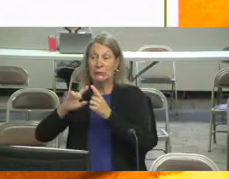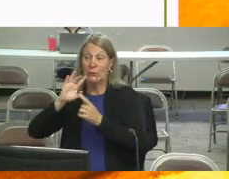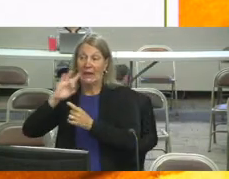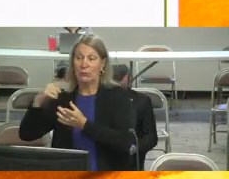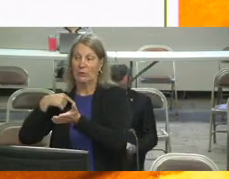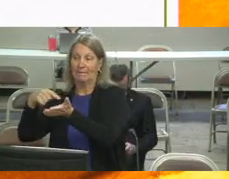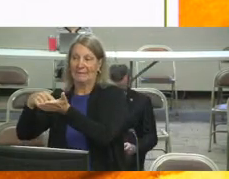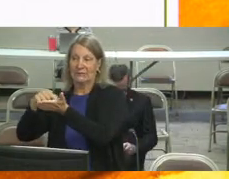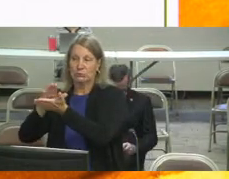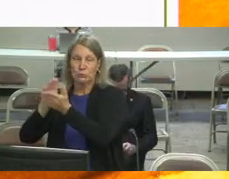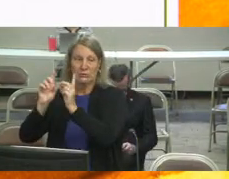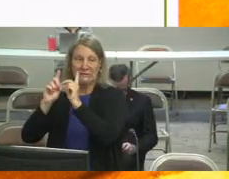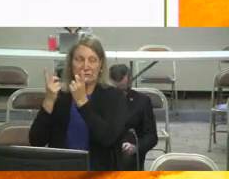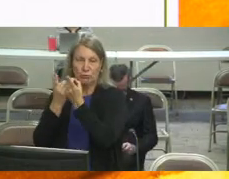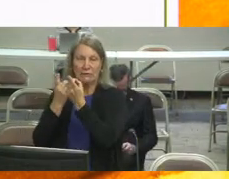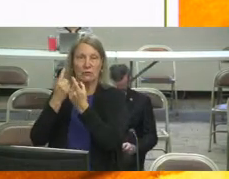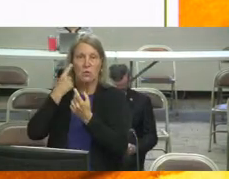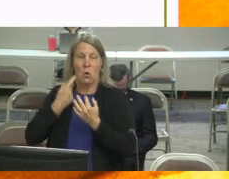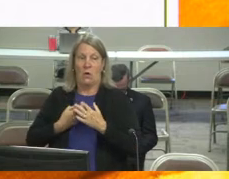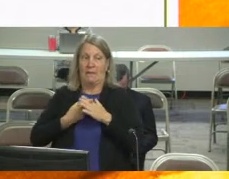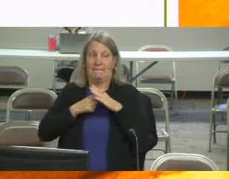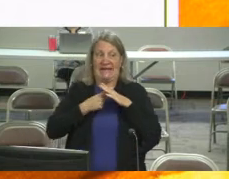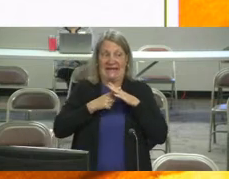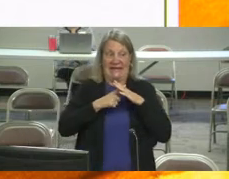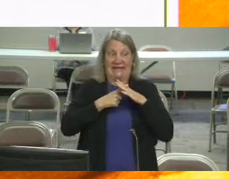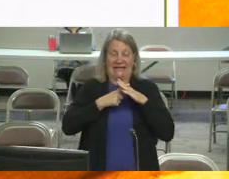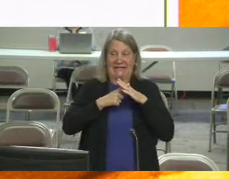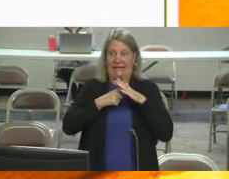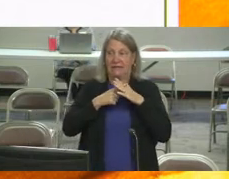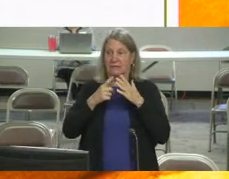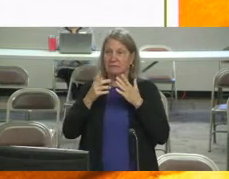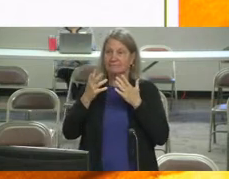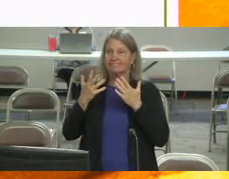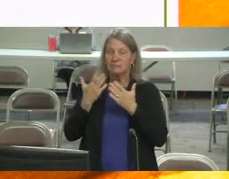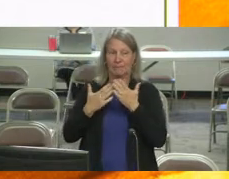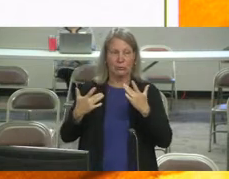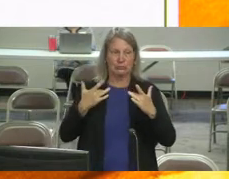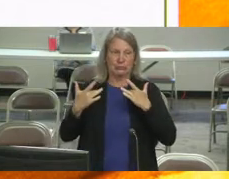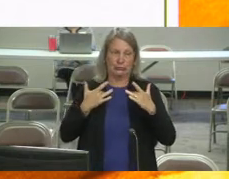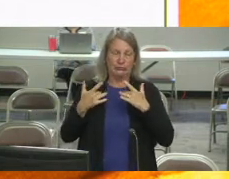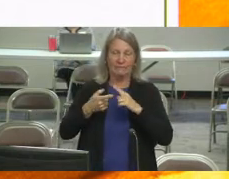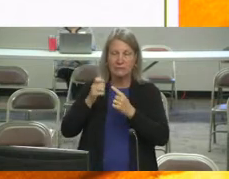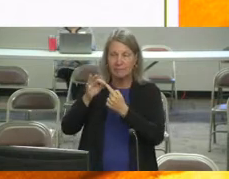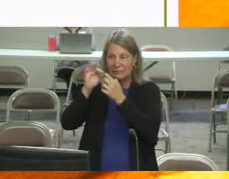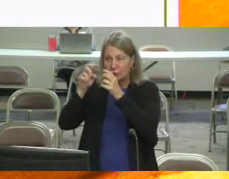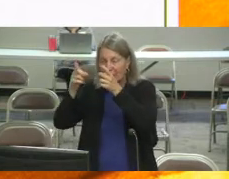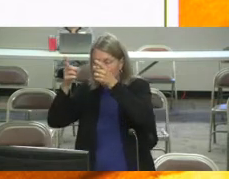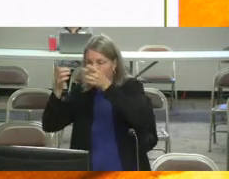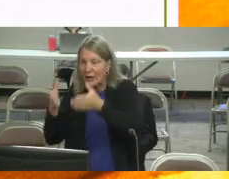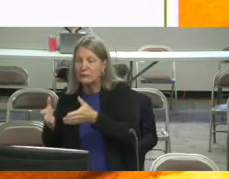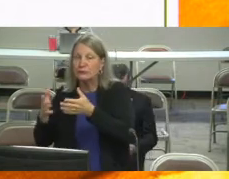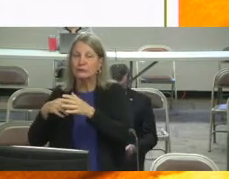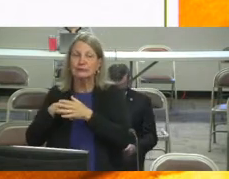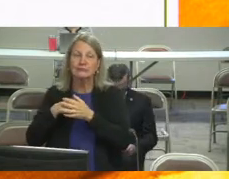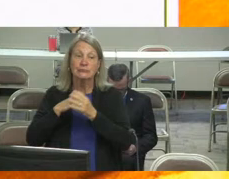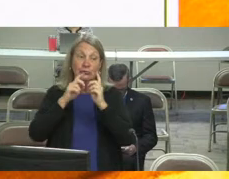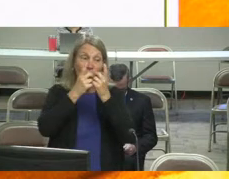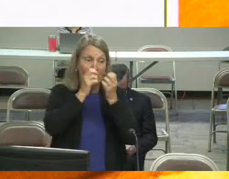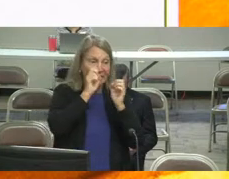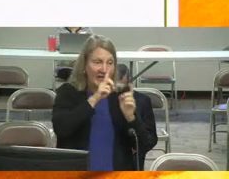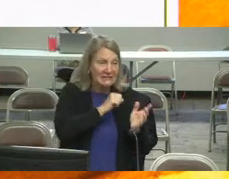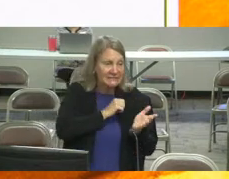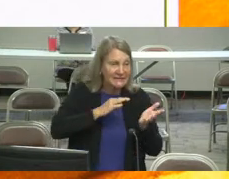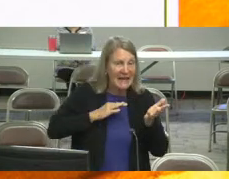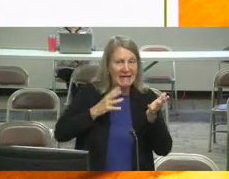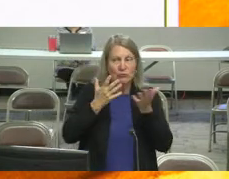the legislature for more money for that for children ages three to eight uh in the beginning we had some concerns